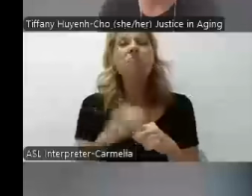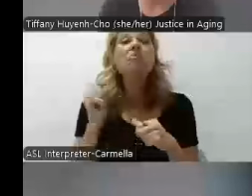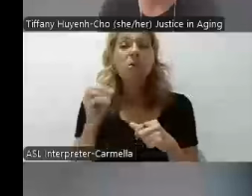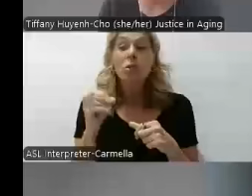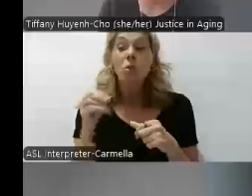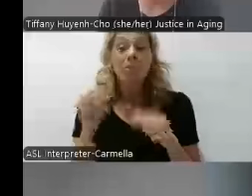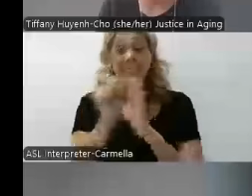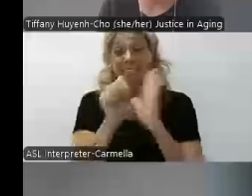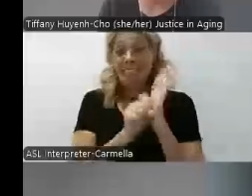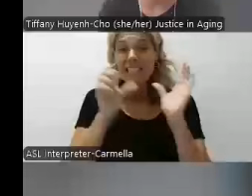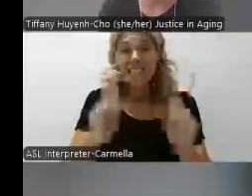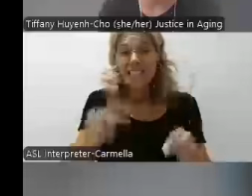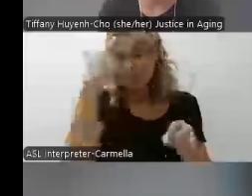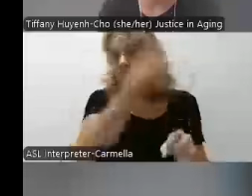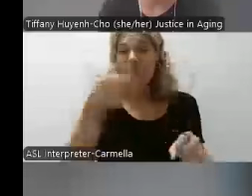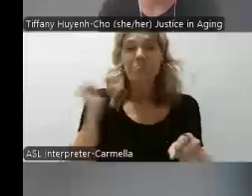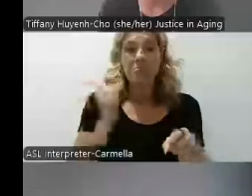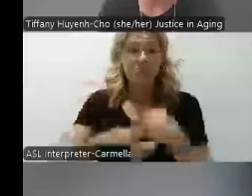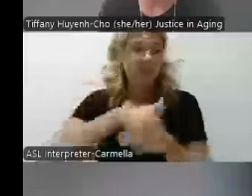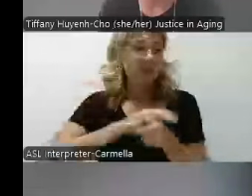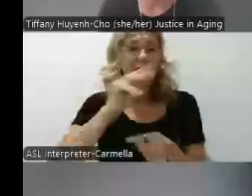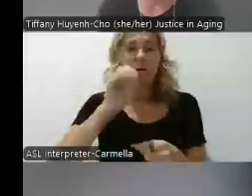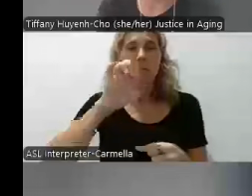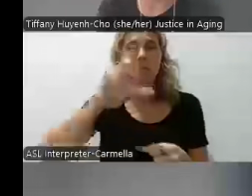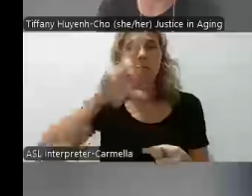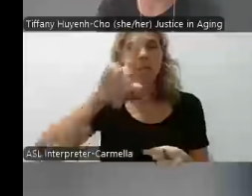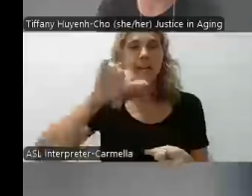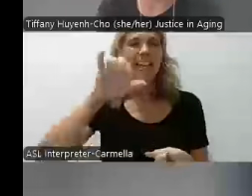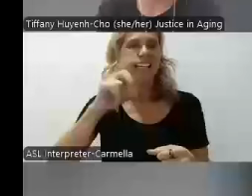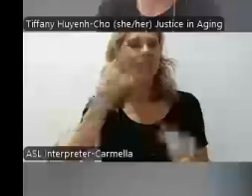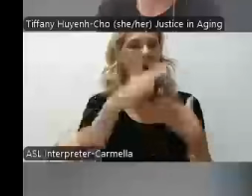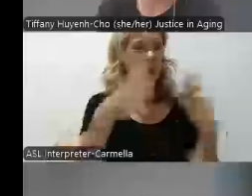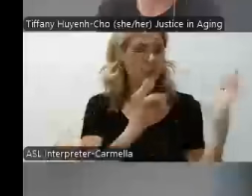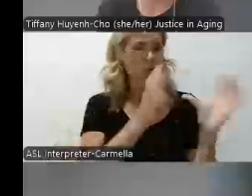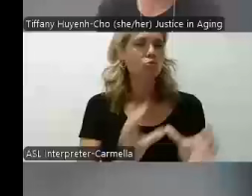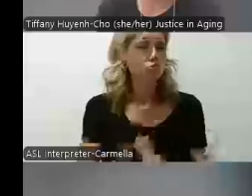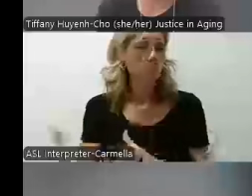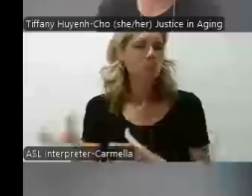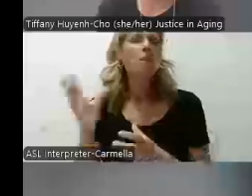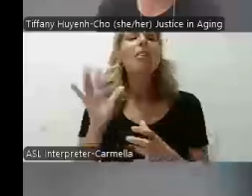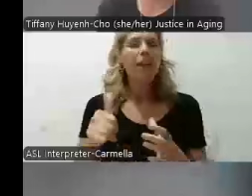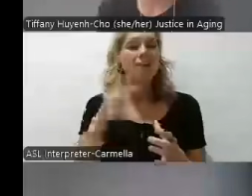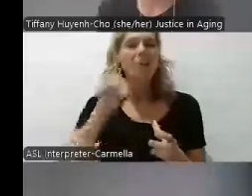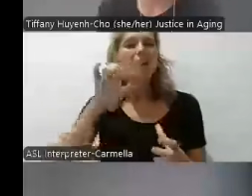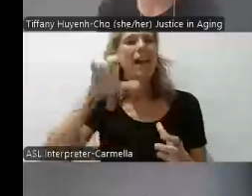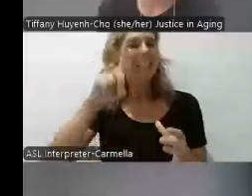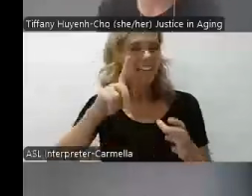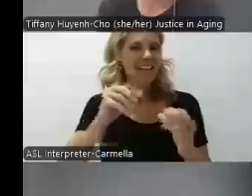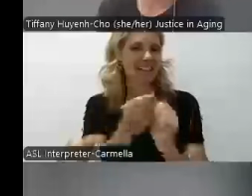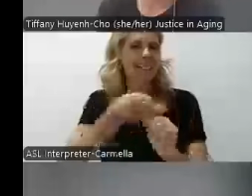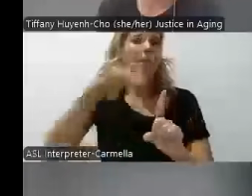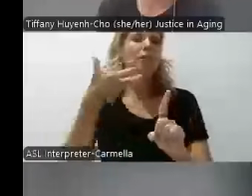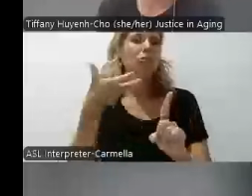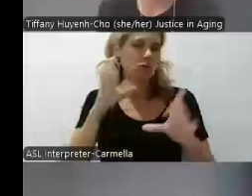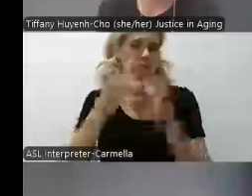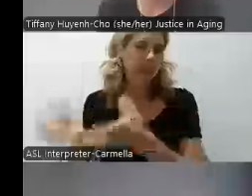So states can choose to cover Medicaid for optional groups, and that's the Medicaid expansion population.